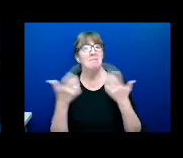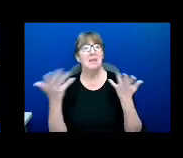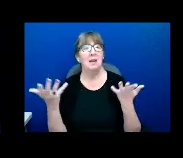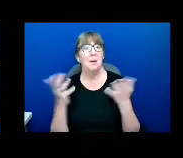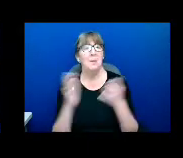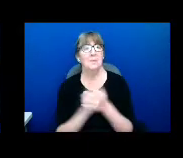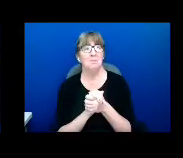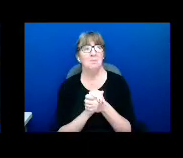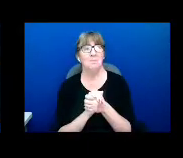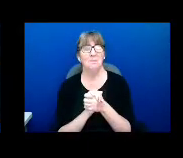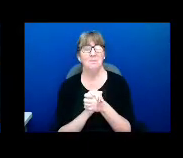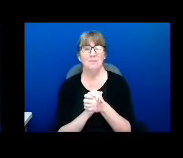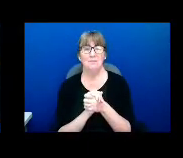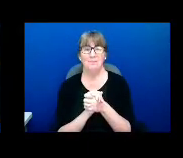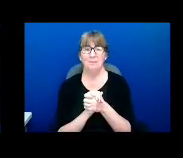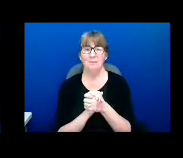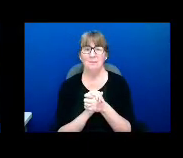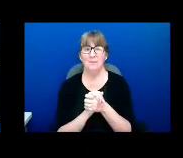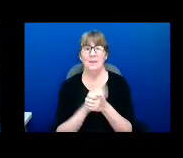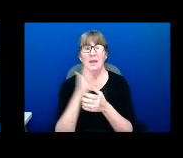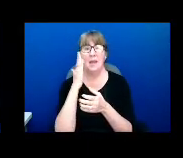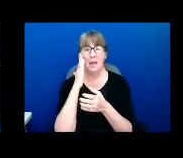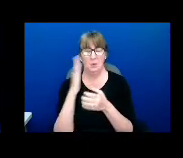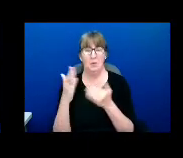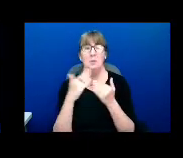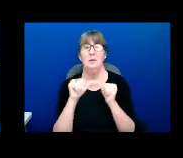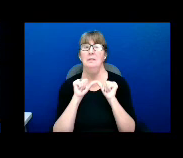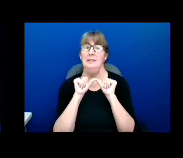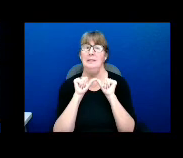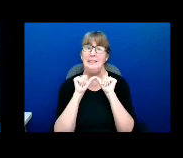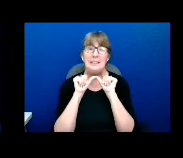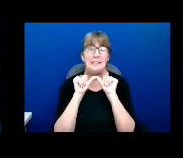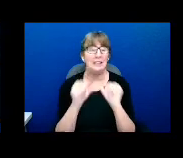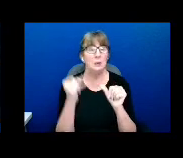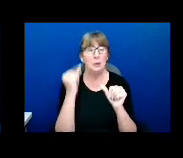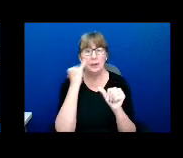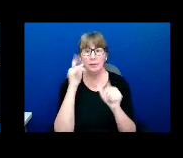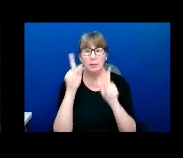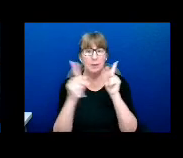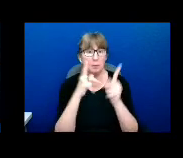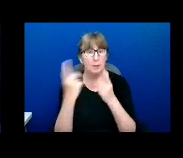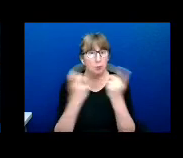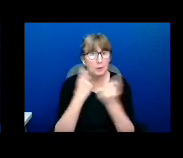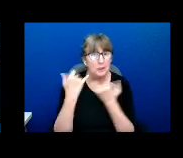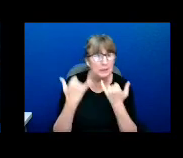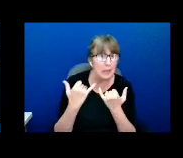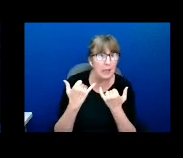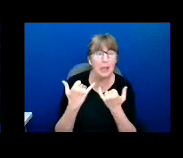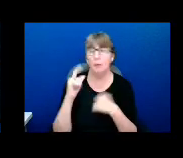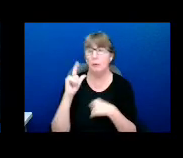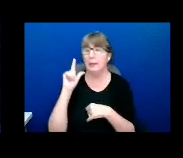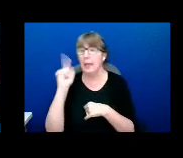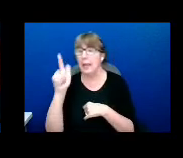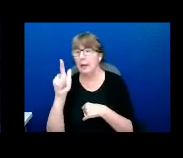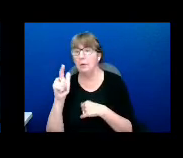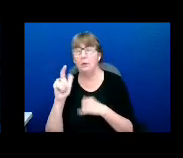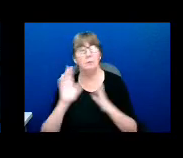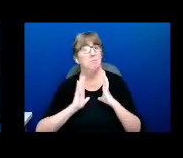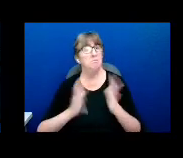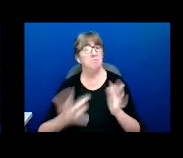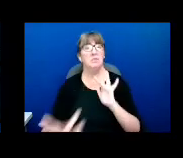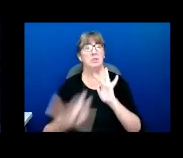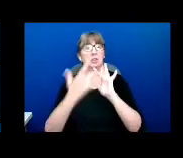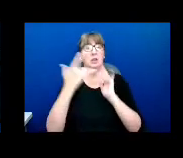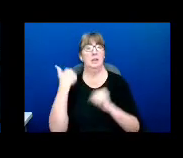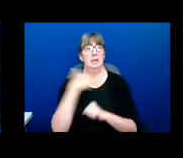we would like to continue the conversation. If people have questions now or later, feel free to get a hold of us, or